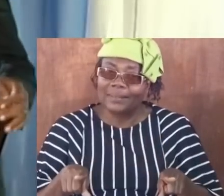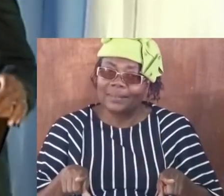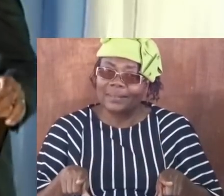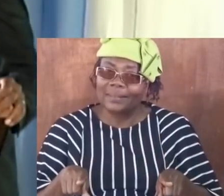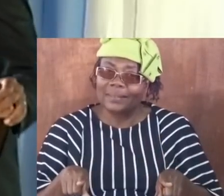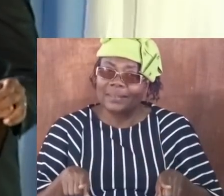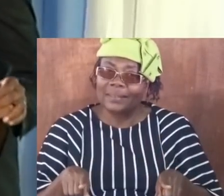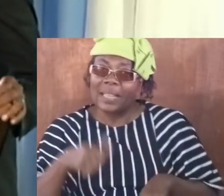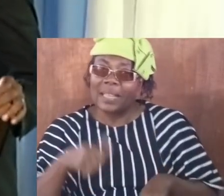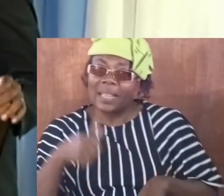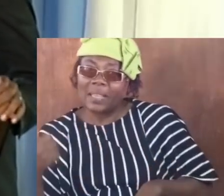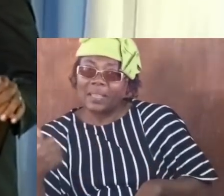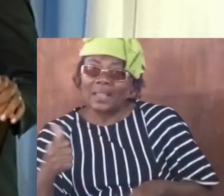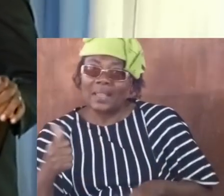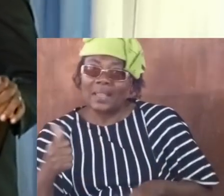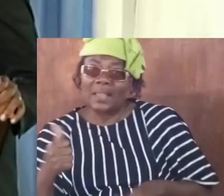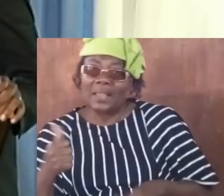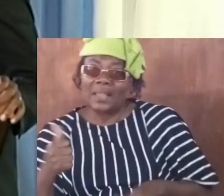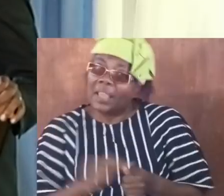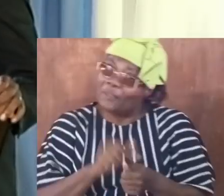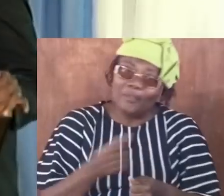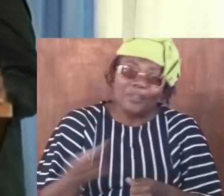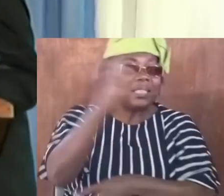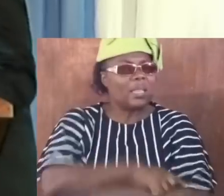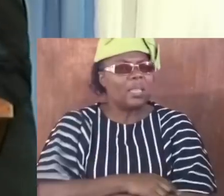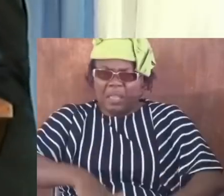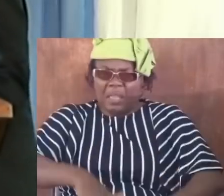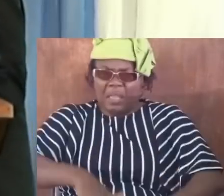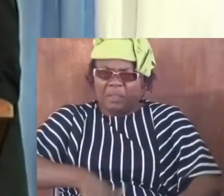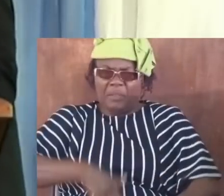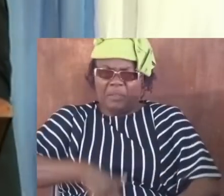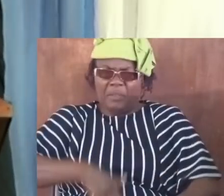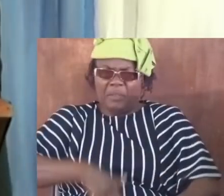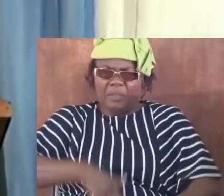Elder Bailey, I feel that something is special